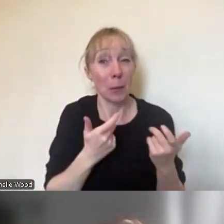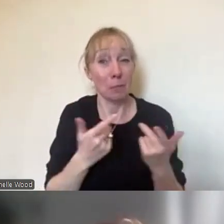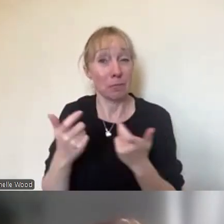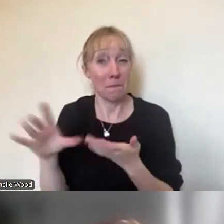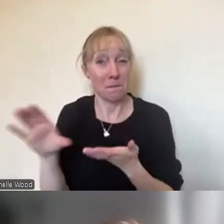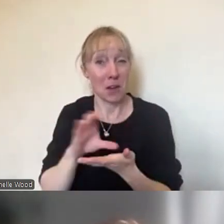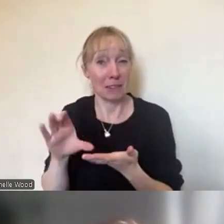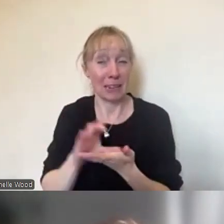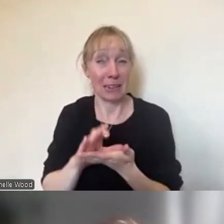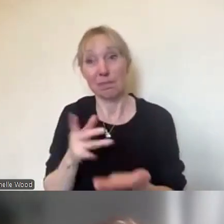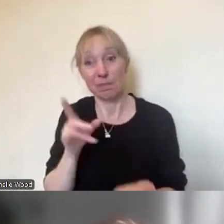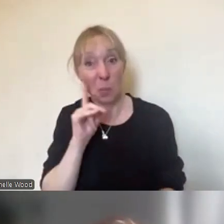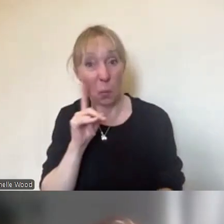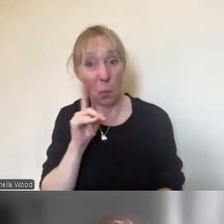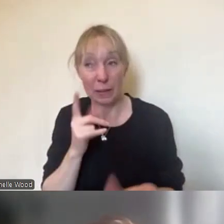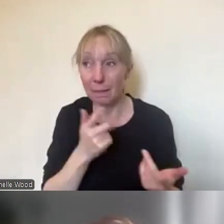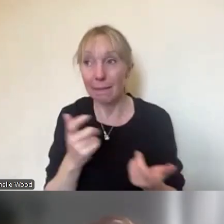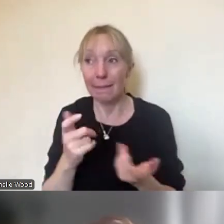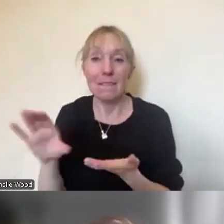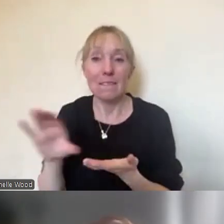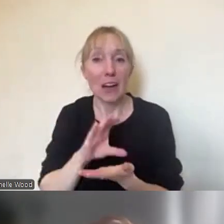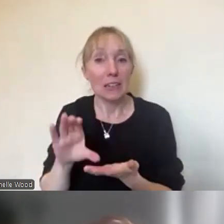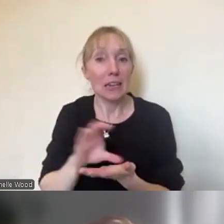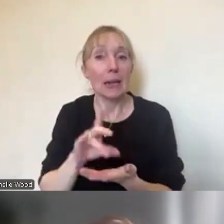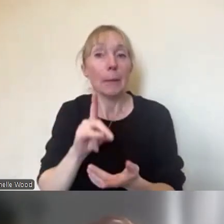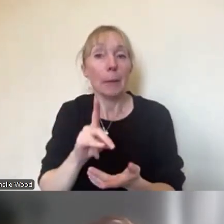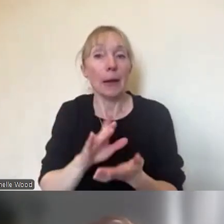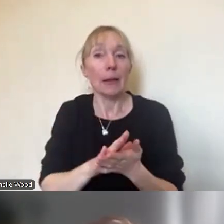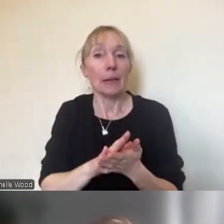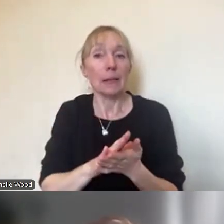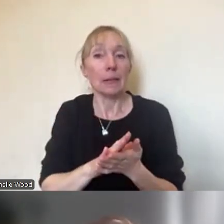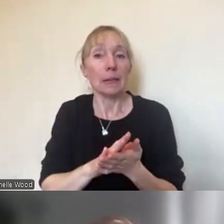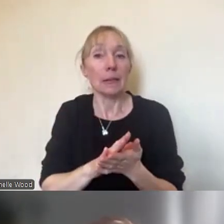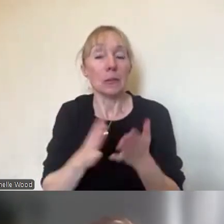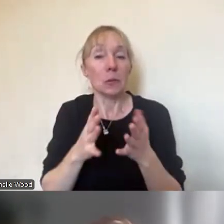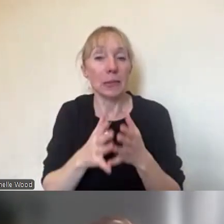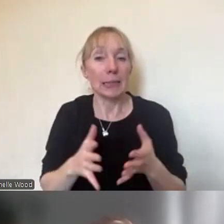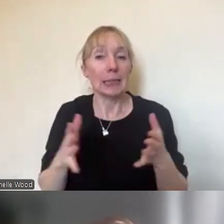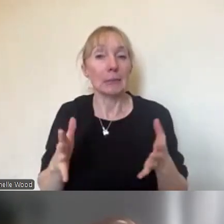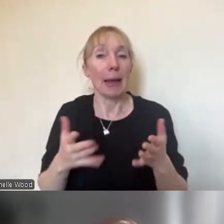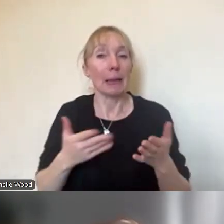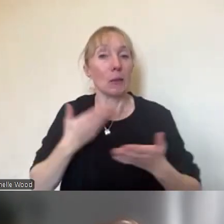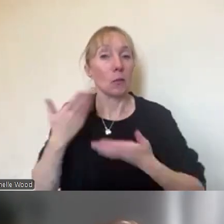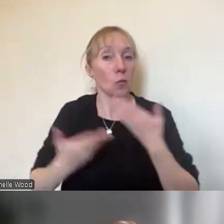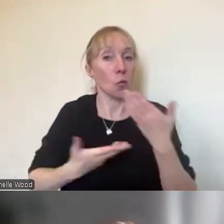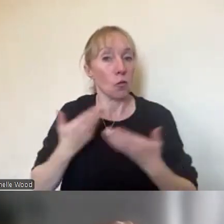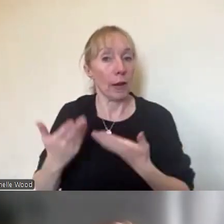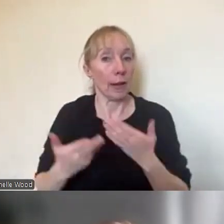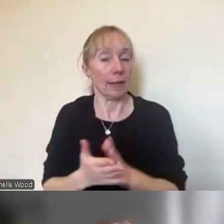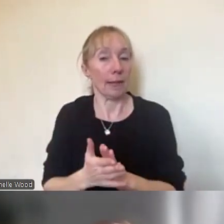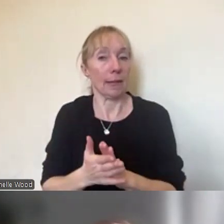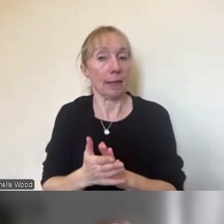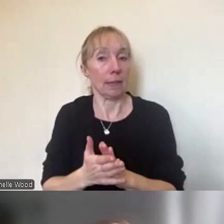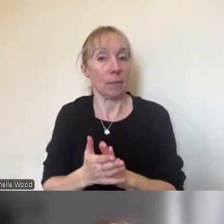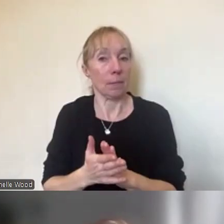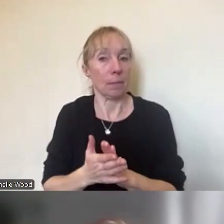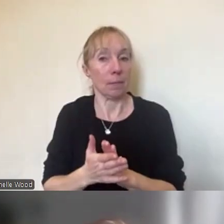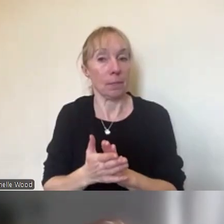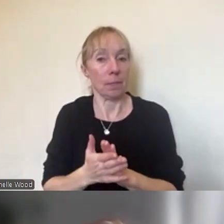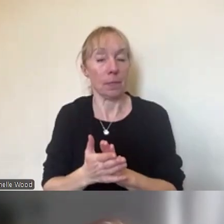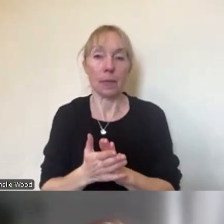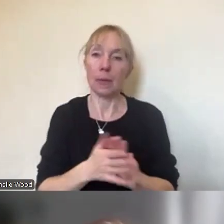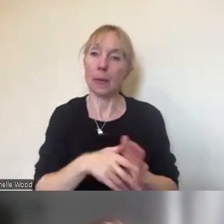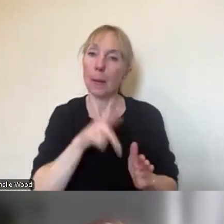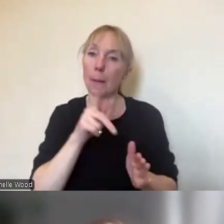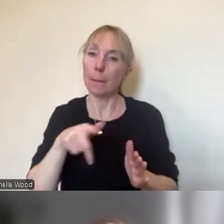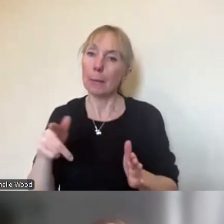funding, to expand on the stories of the Crichton. So particularly people that I've come across for this talk